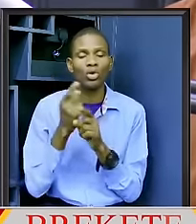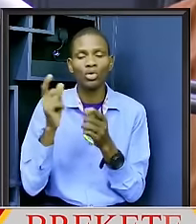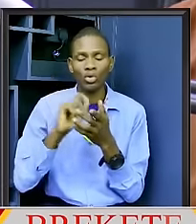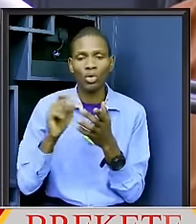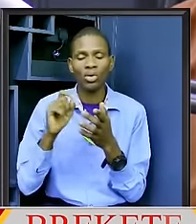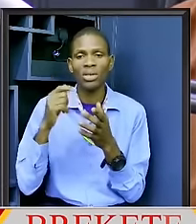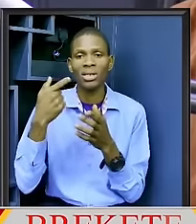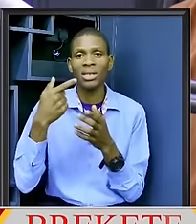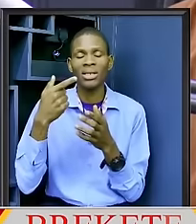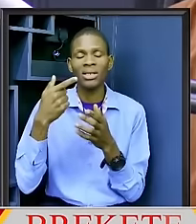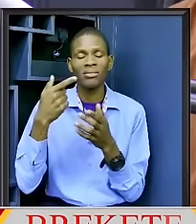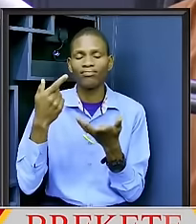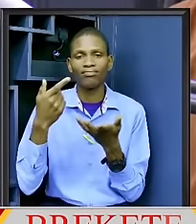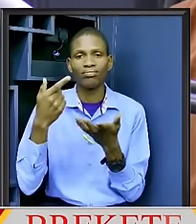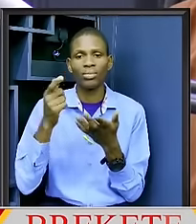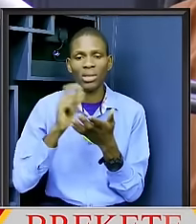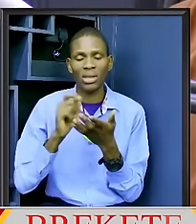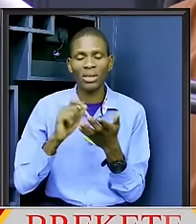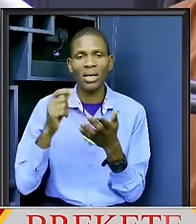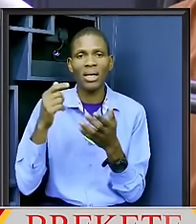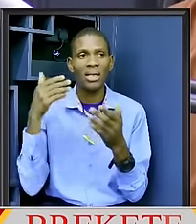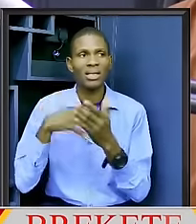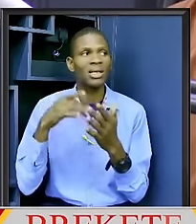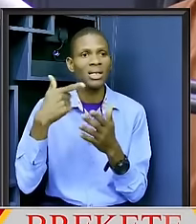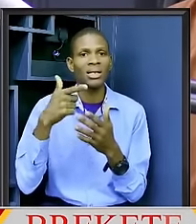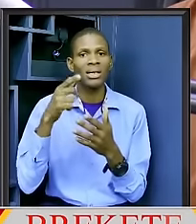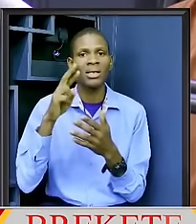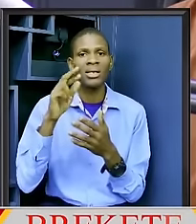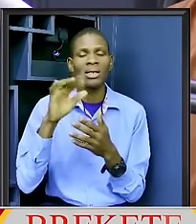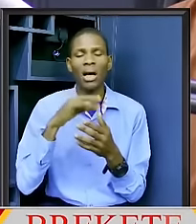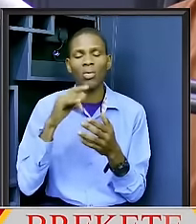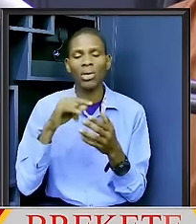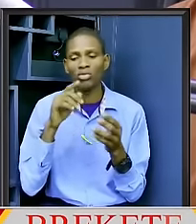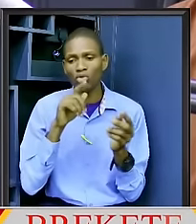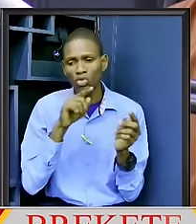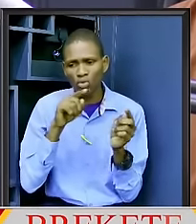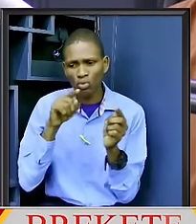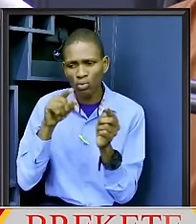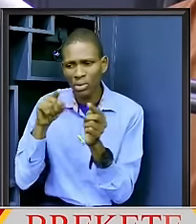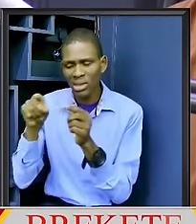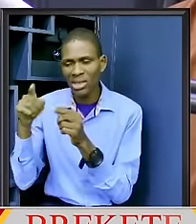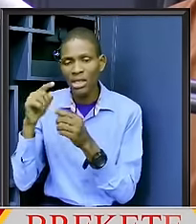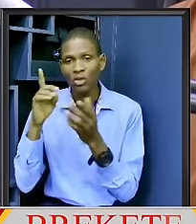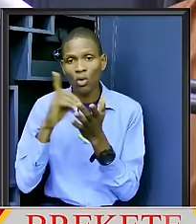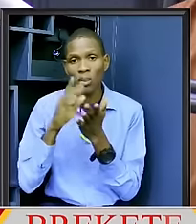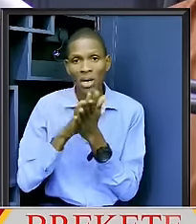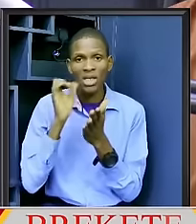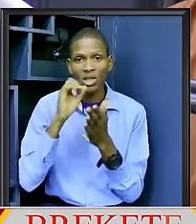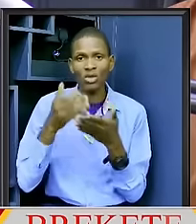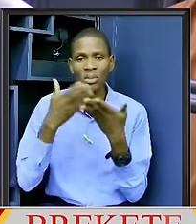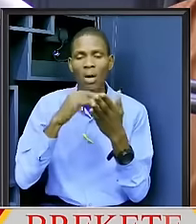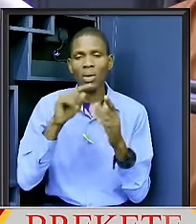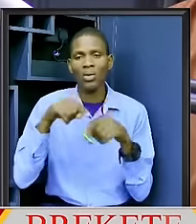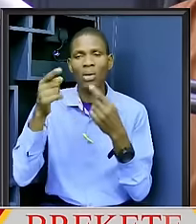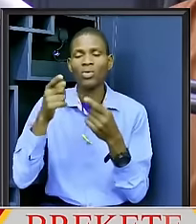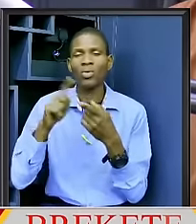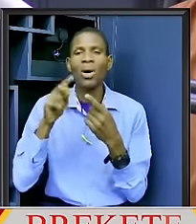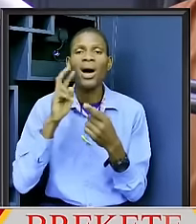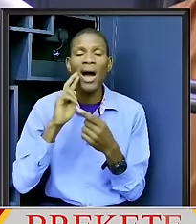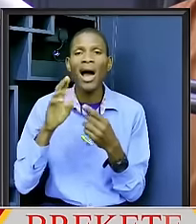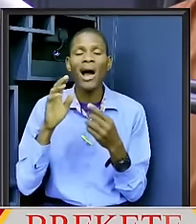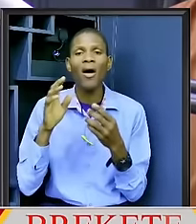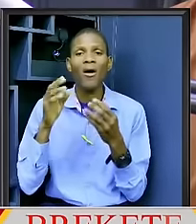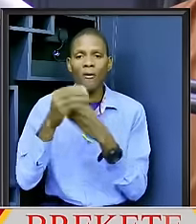We call, and she blocked our number. And we traced the document she submitted. We traced it, and we went to our office,